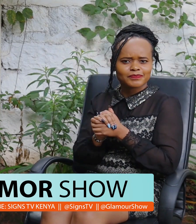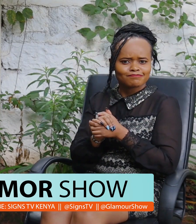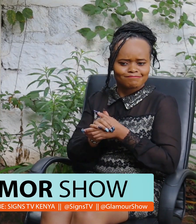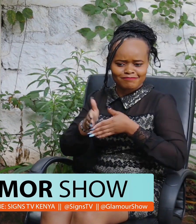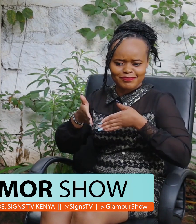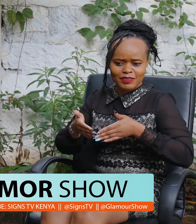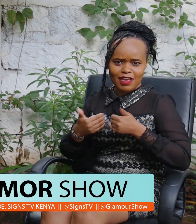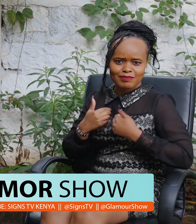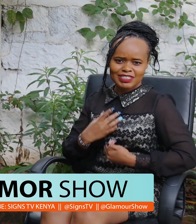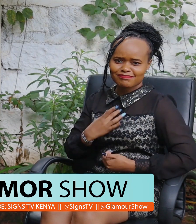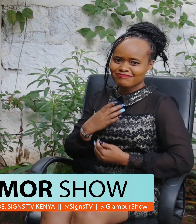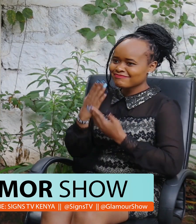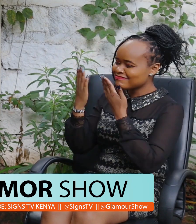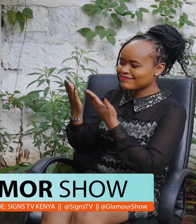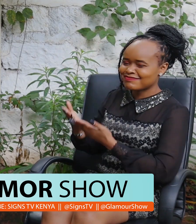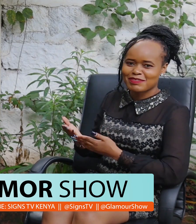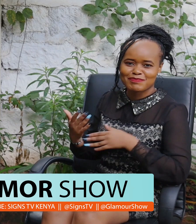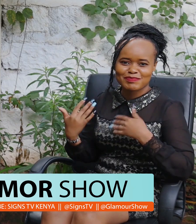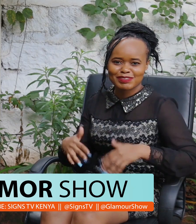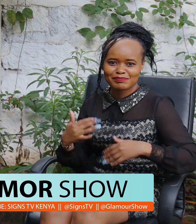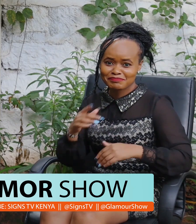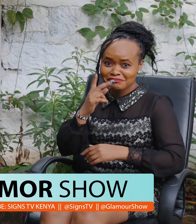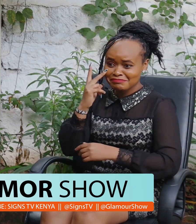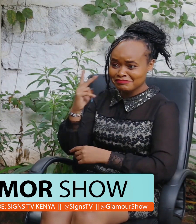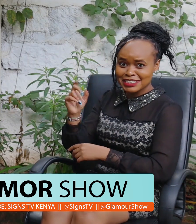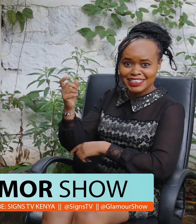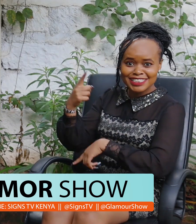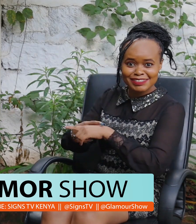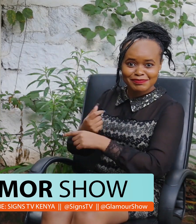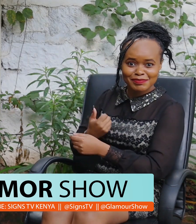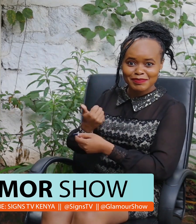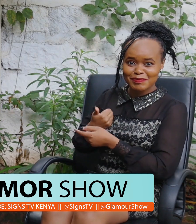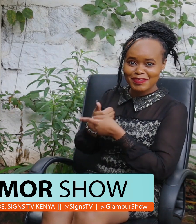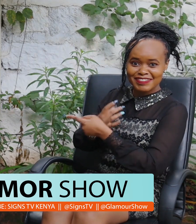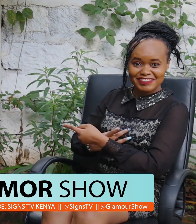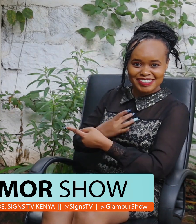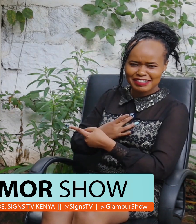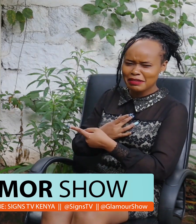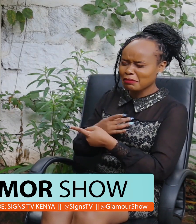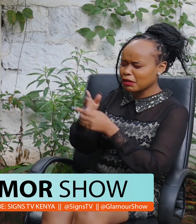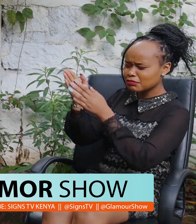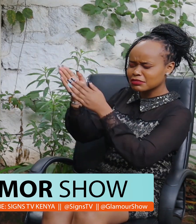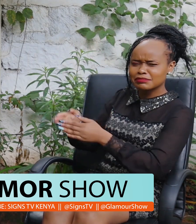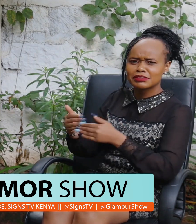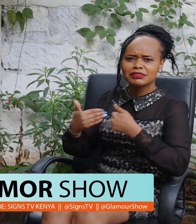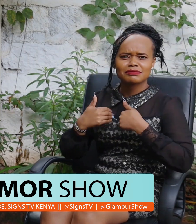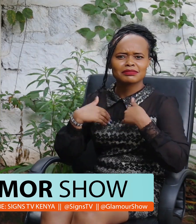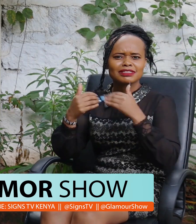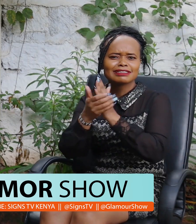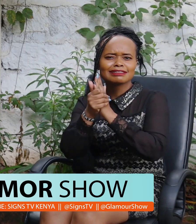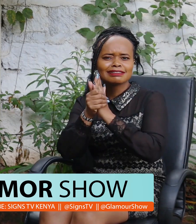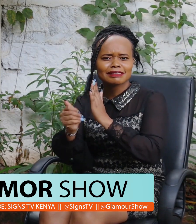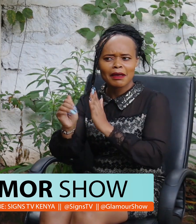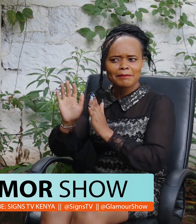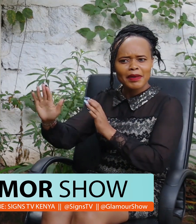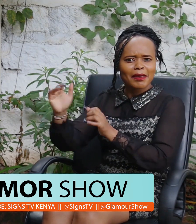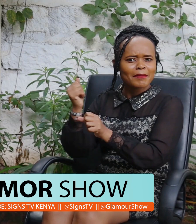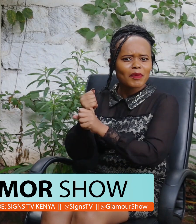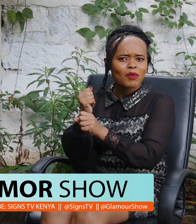and this is my sign name. And today, as you can see, we have a very, very beautiful guest with